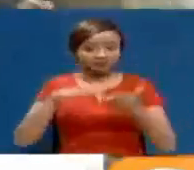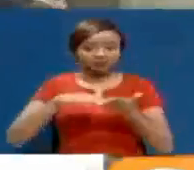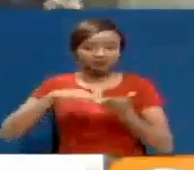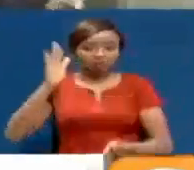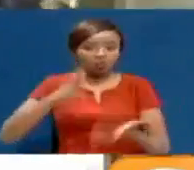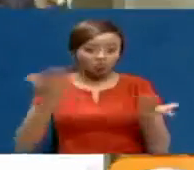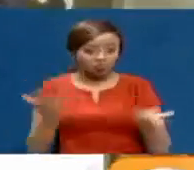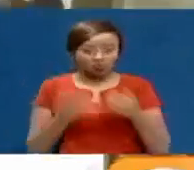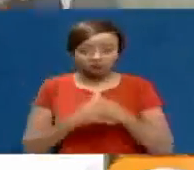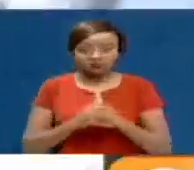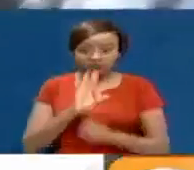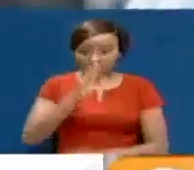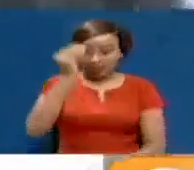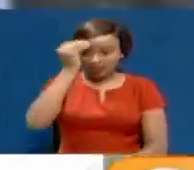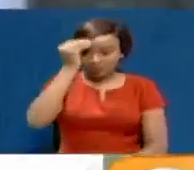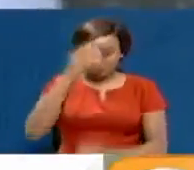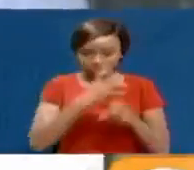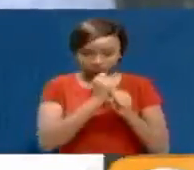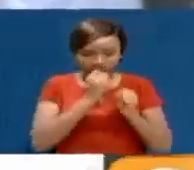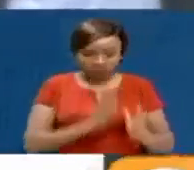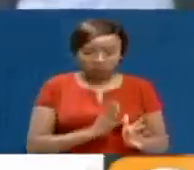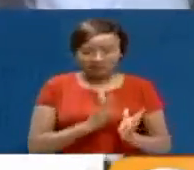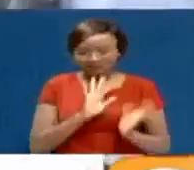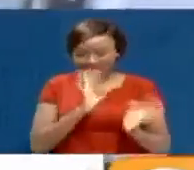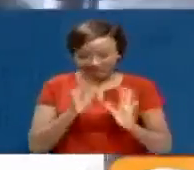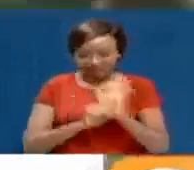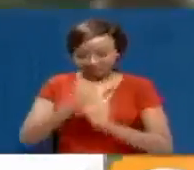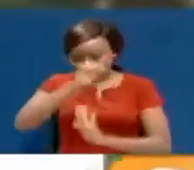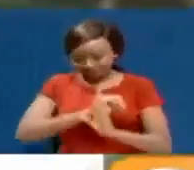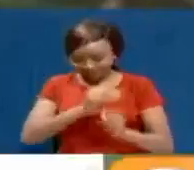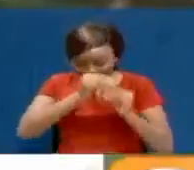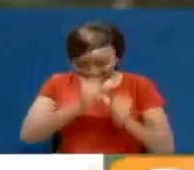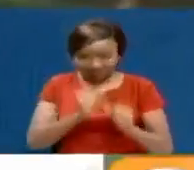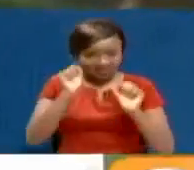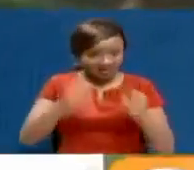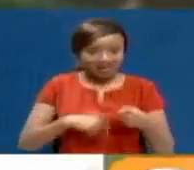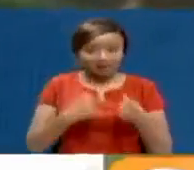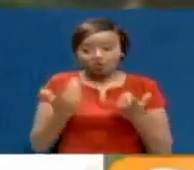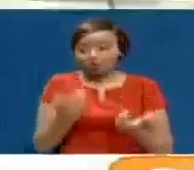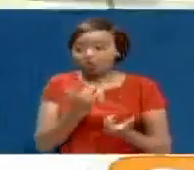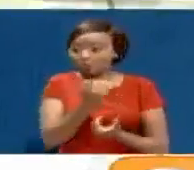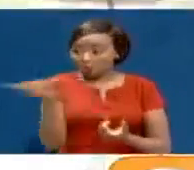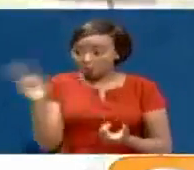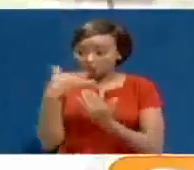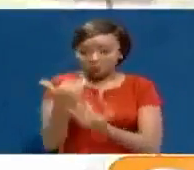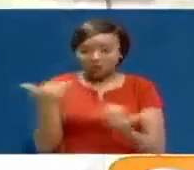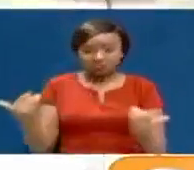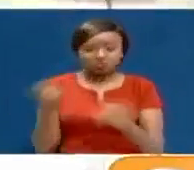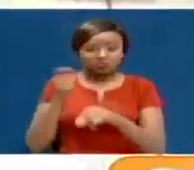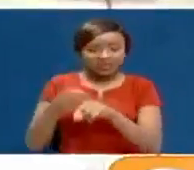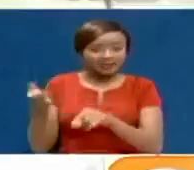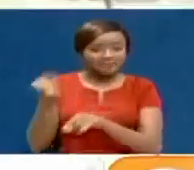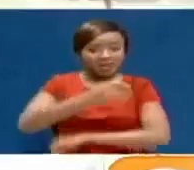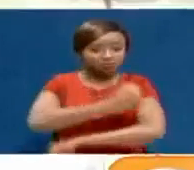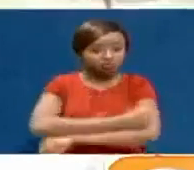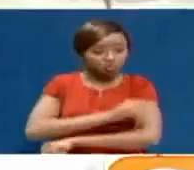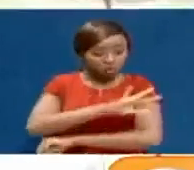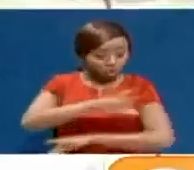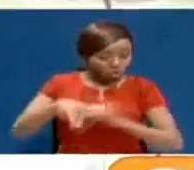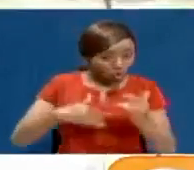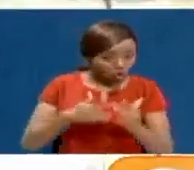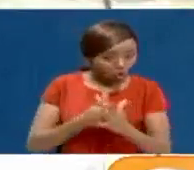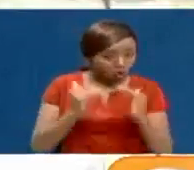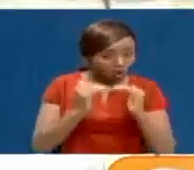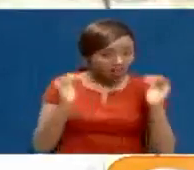education stakeholders is how the syllabus will be covered and whether all learners will be playing on level ground when normalcy returns. Though